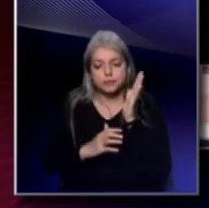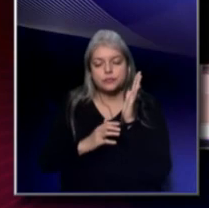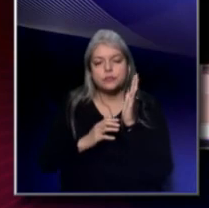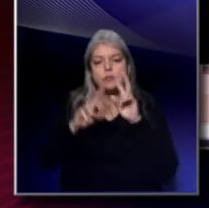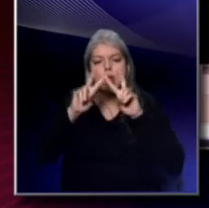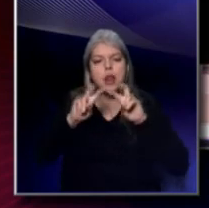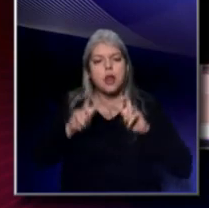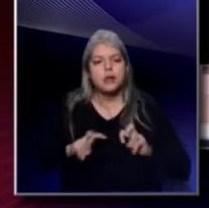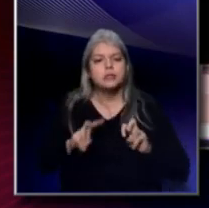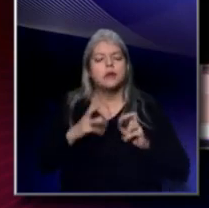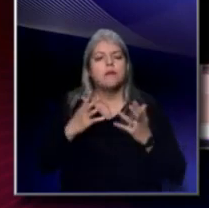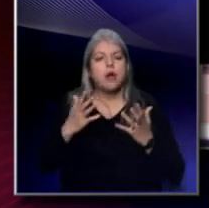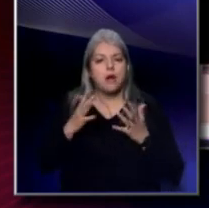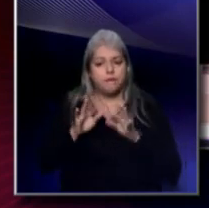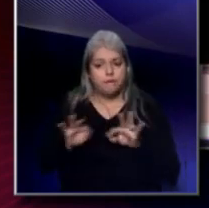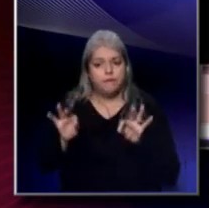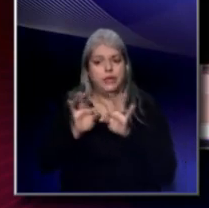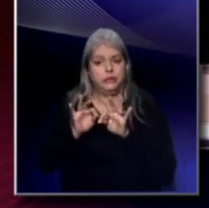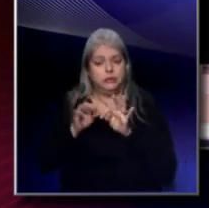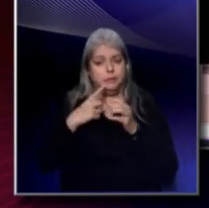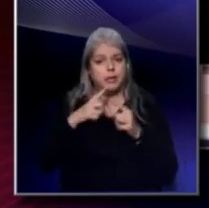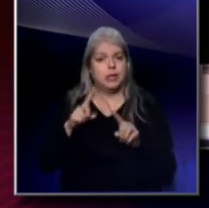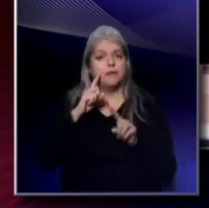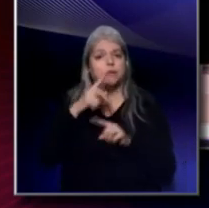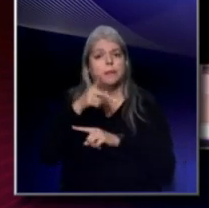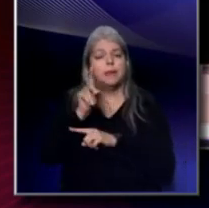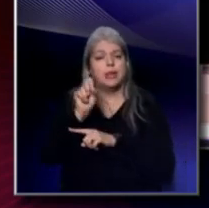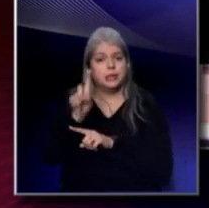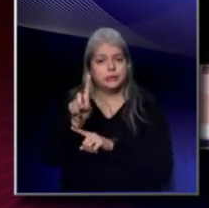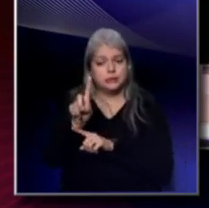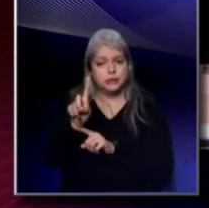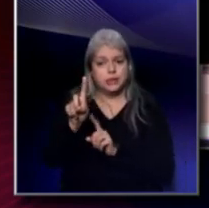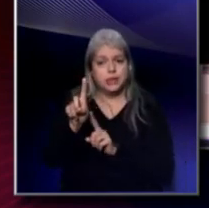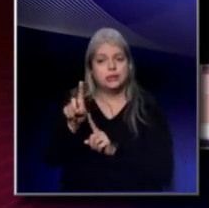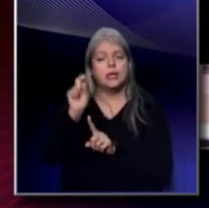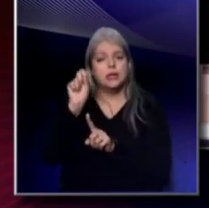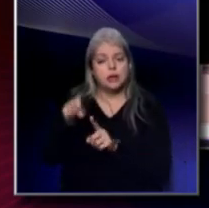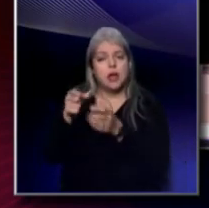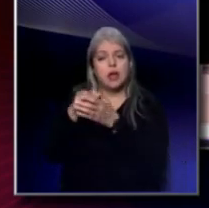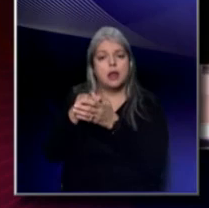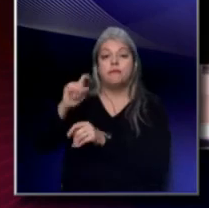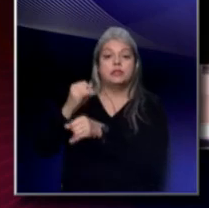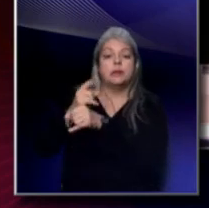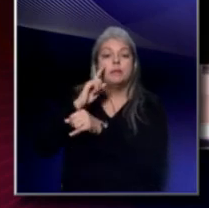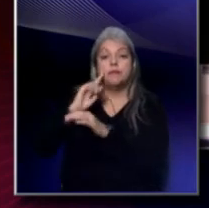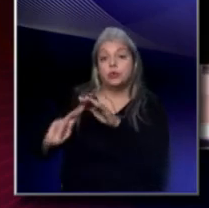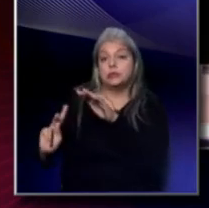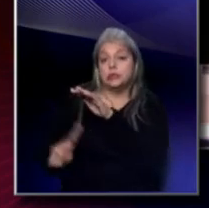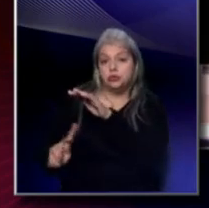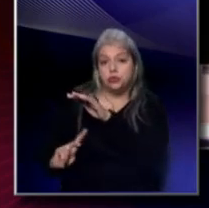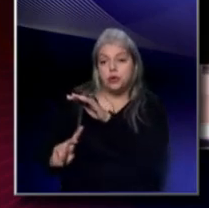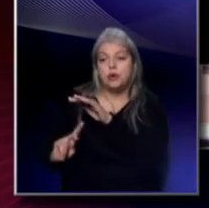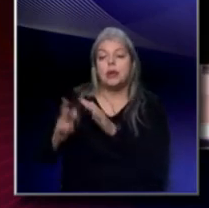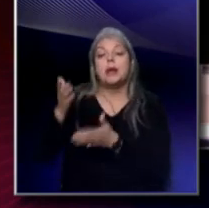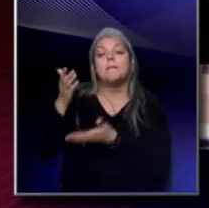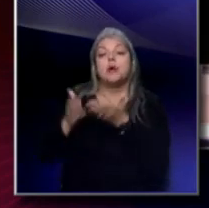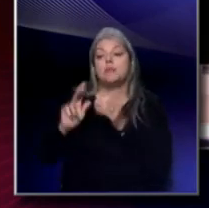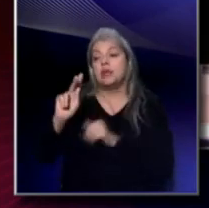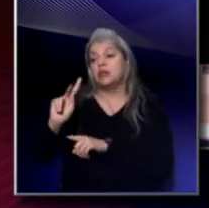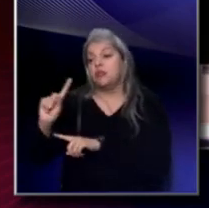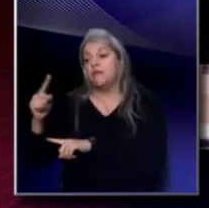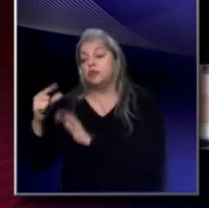analysis of the feasibility for PDSD to expand an LSL and possibly kindergarten and